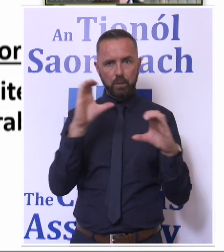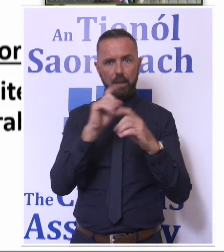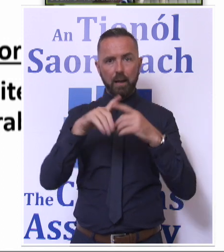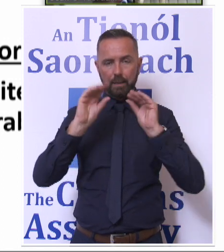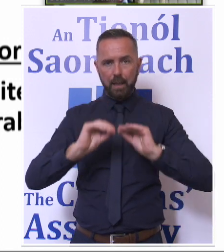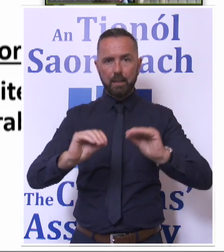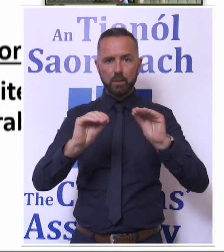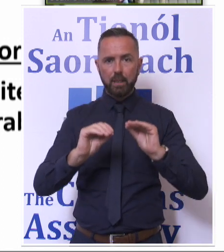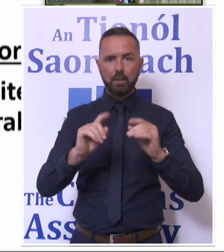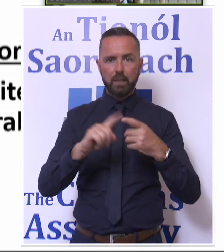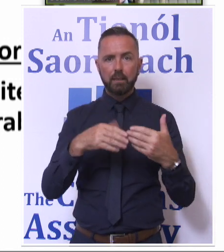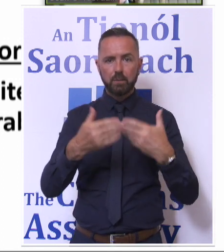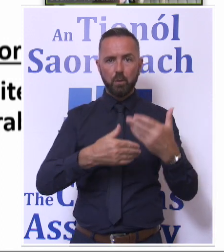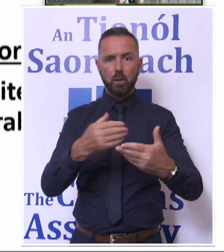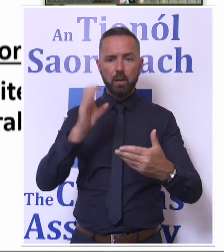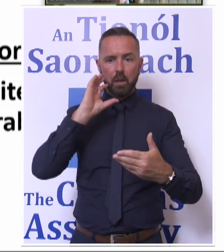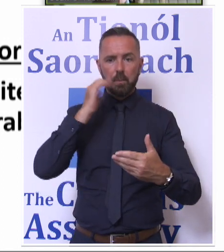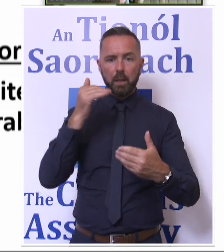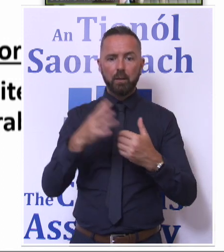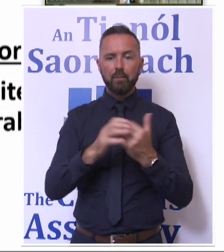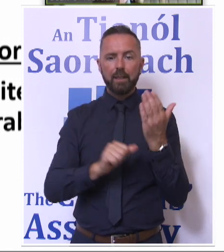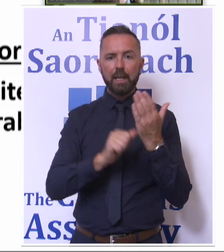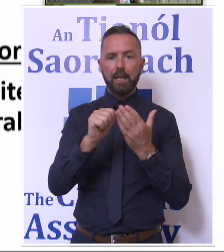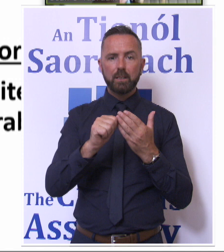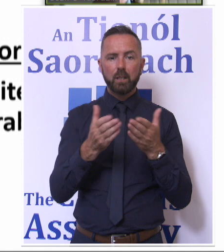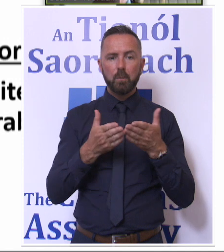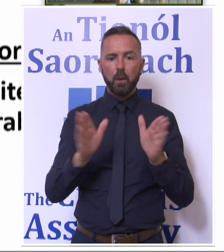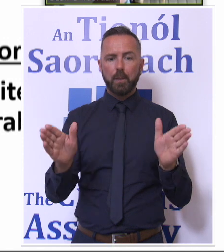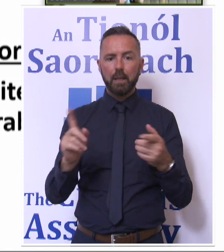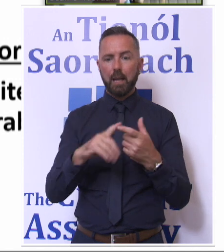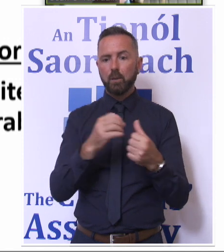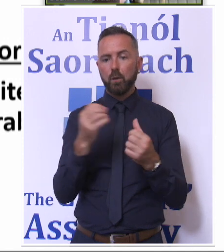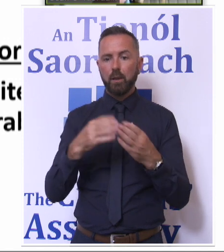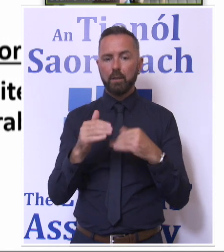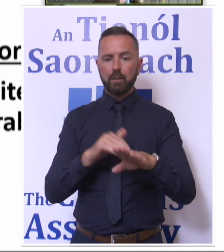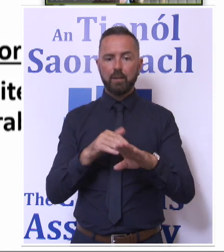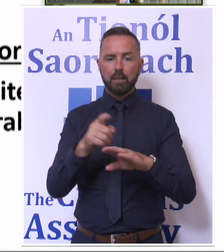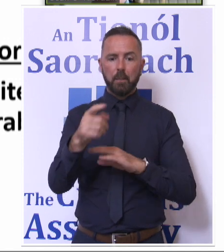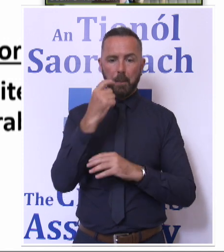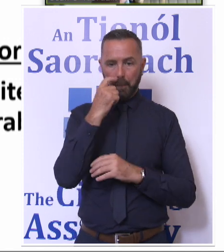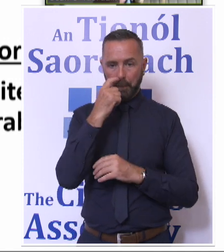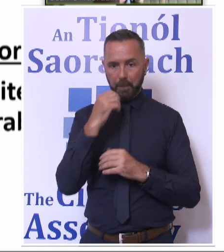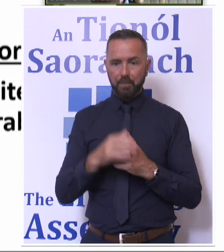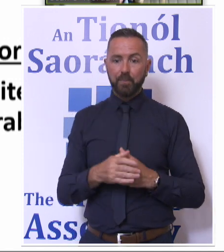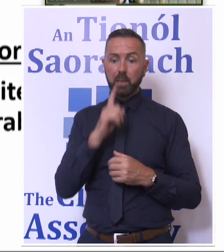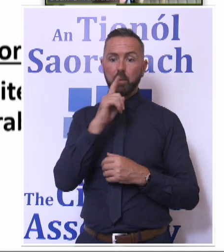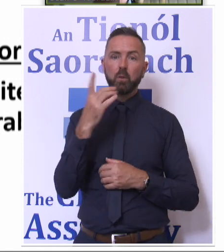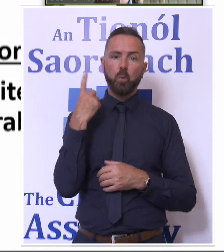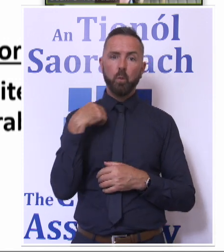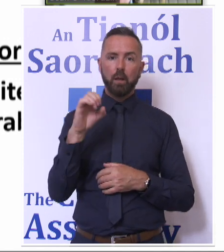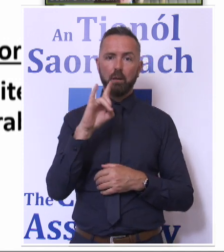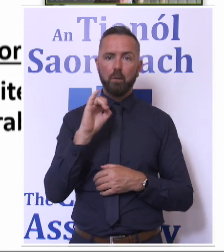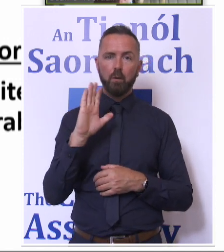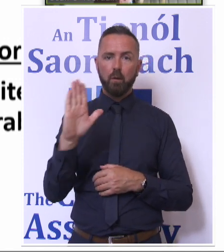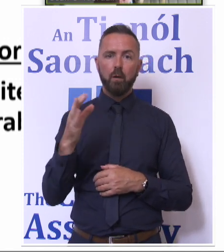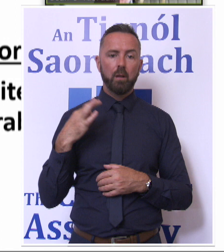on, because of an ageing population and other factors. Meanwhile, Whitehall is taking the benefit of